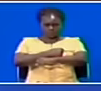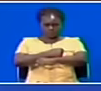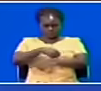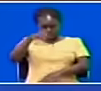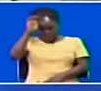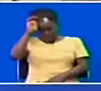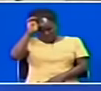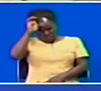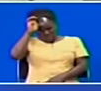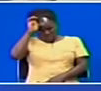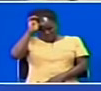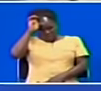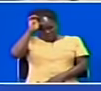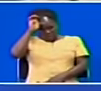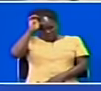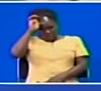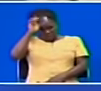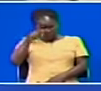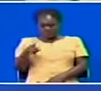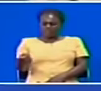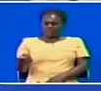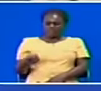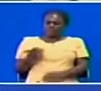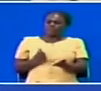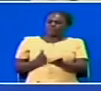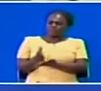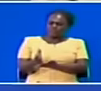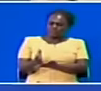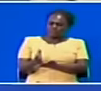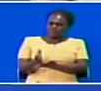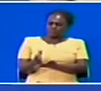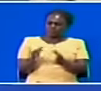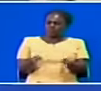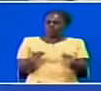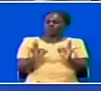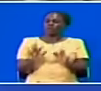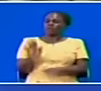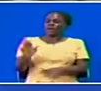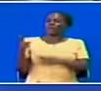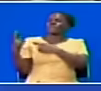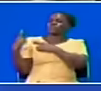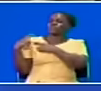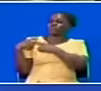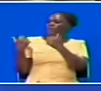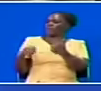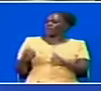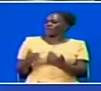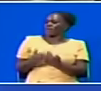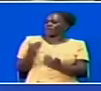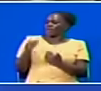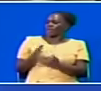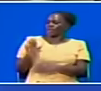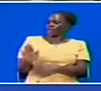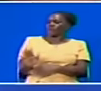Gishu County, has been demanding for justice, saying the officers in question have never taken